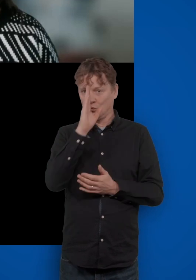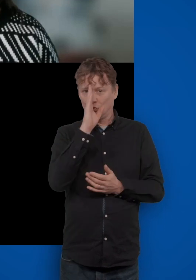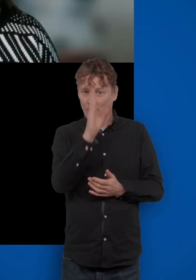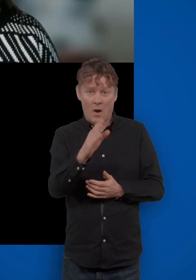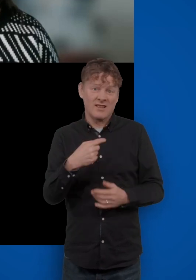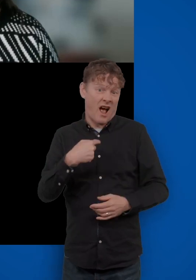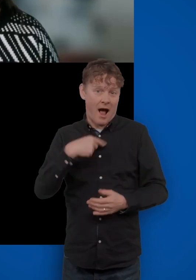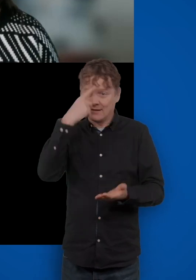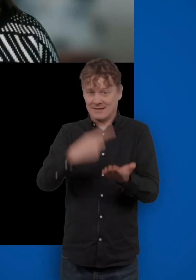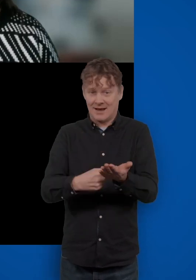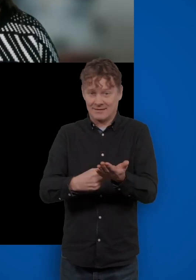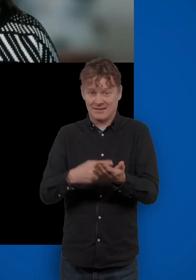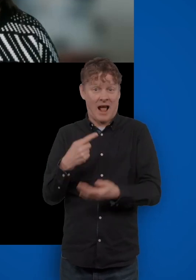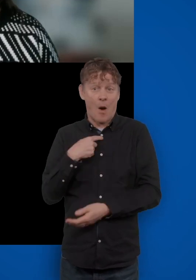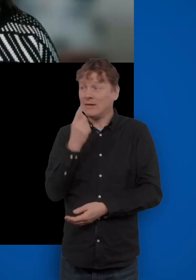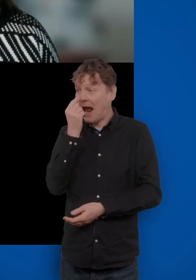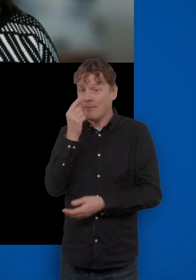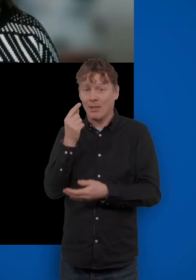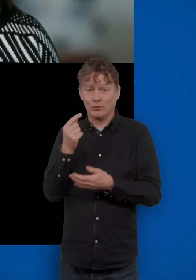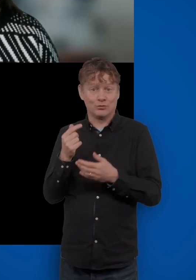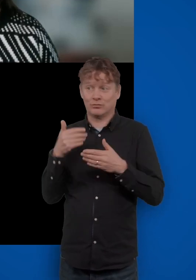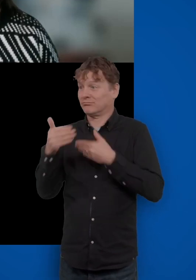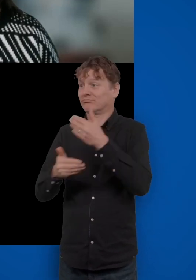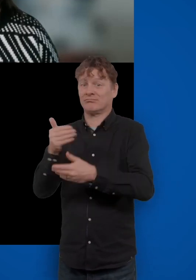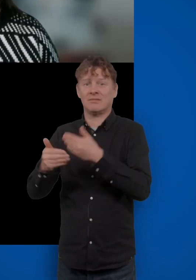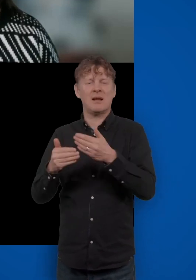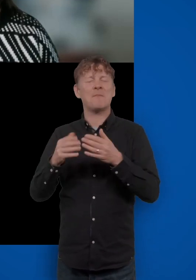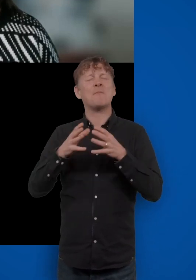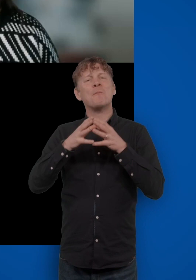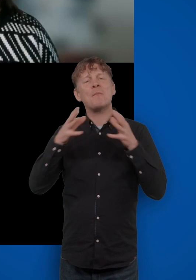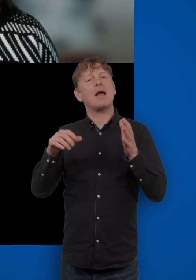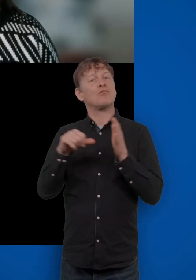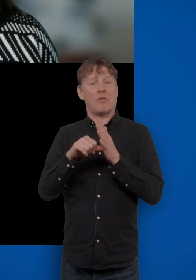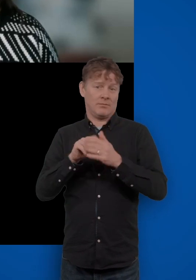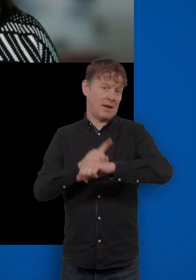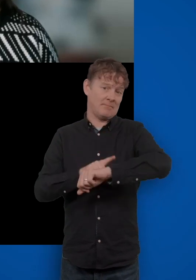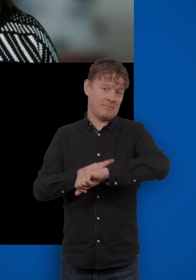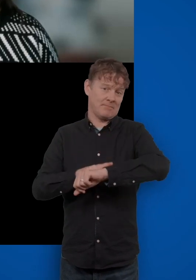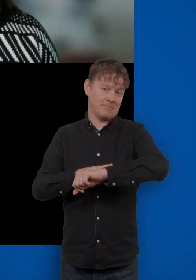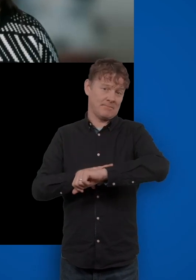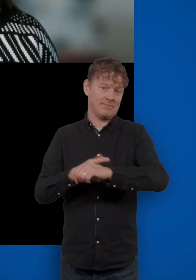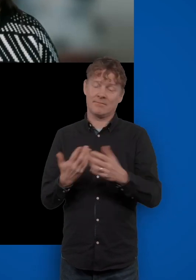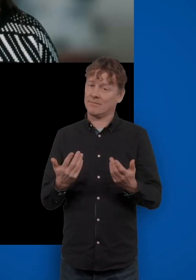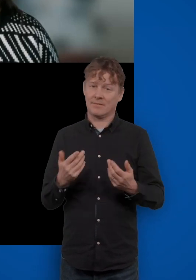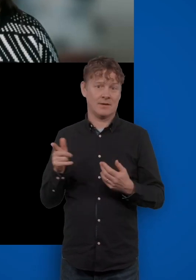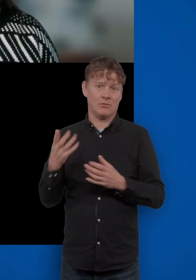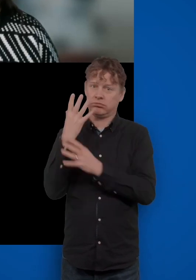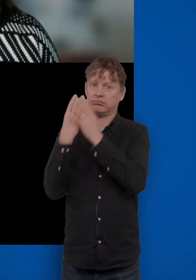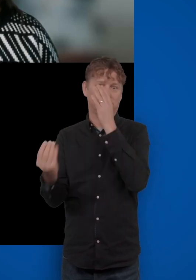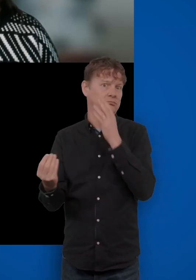I decided to do it. I was able to do it. The main thing that was a problem was finding the time, because it